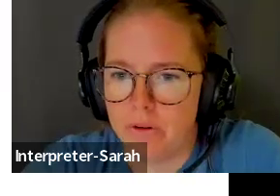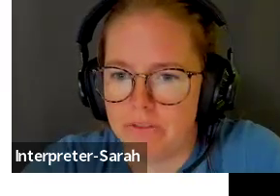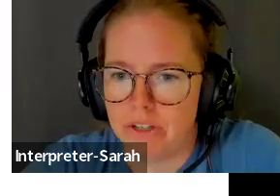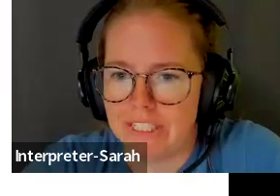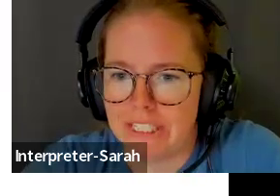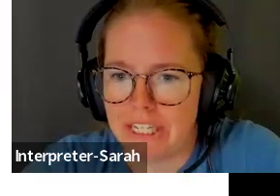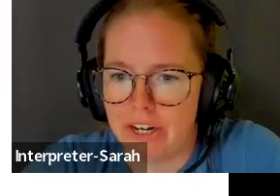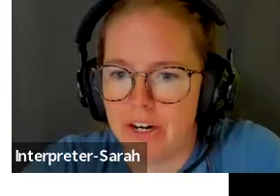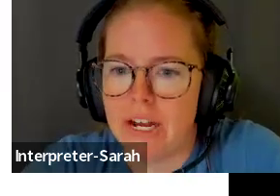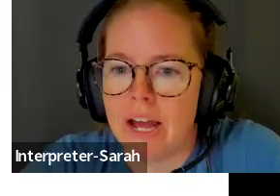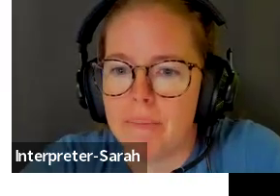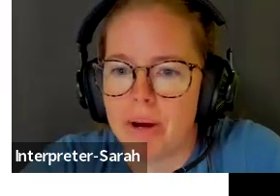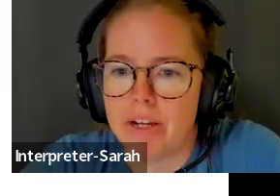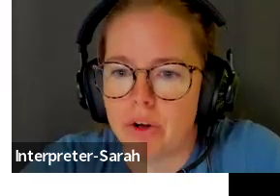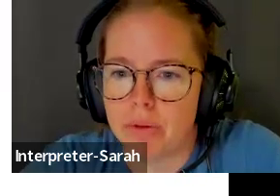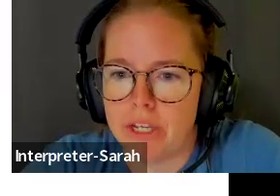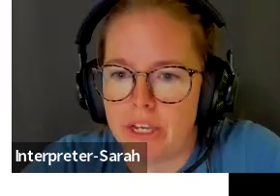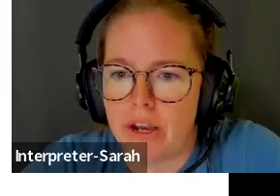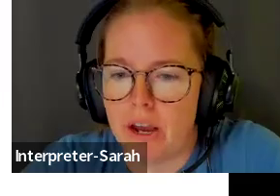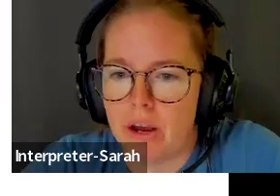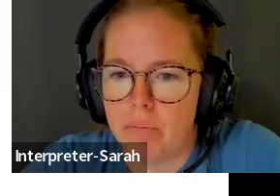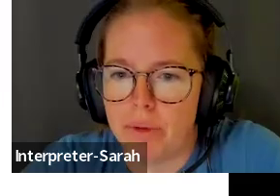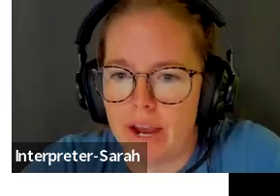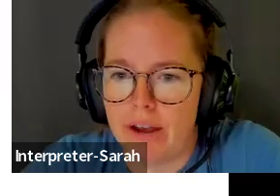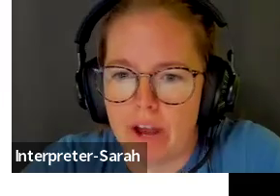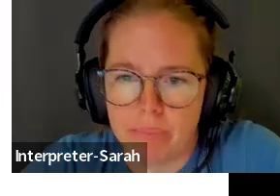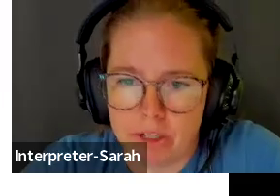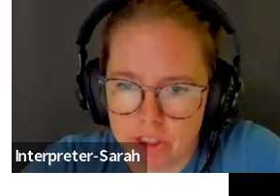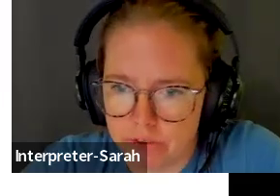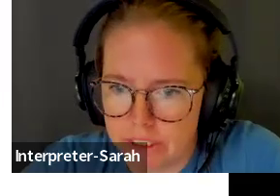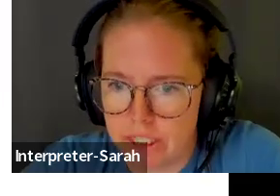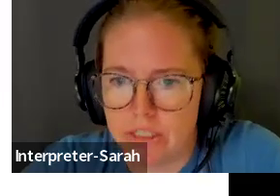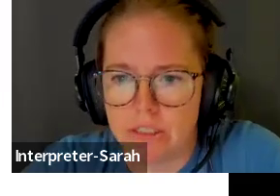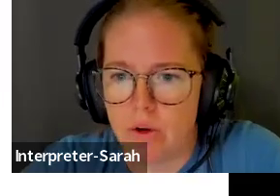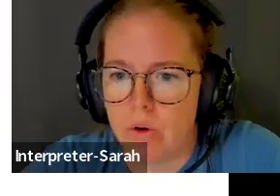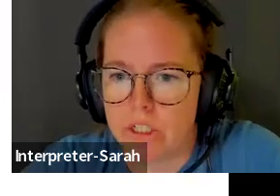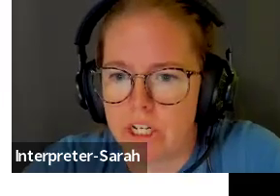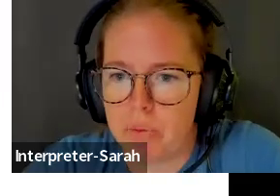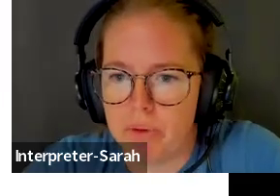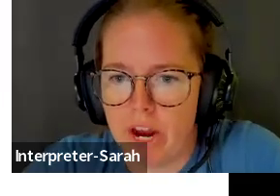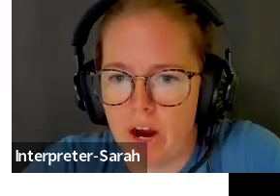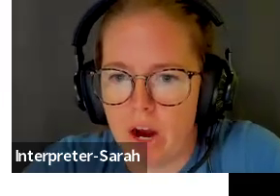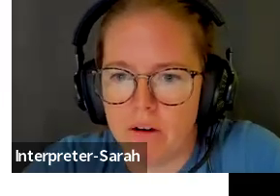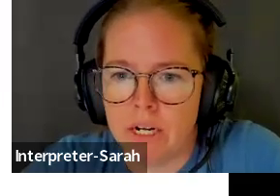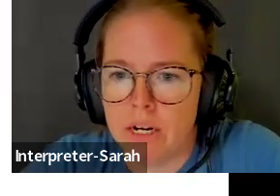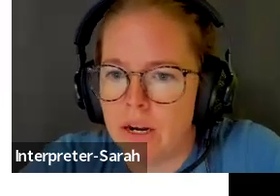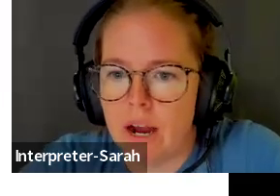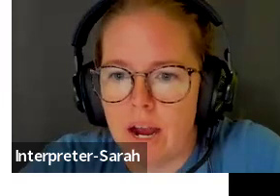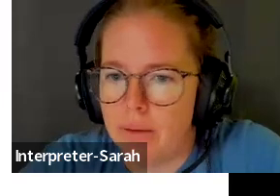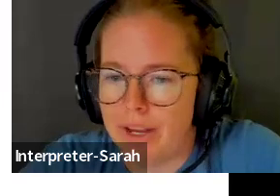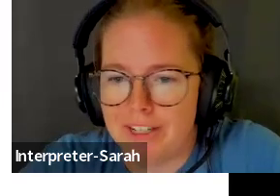is a whole host of services here, but notably, we have outpatient services, the whole continuum of